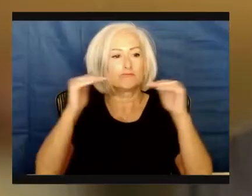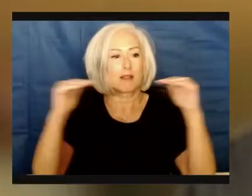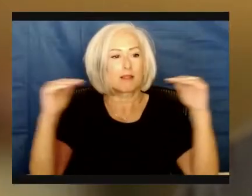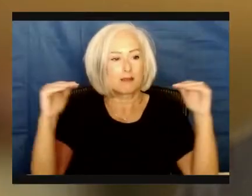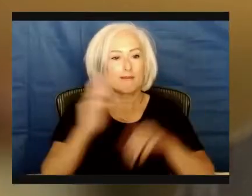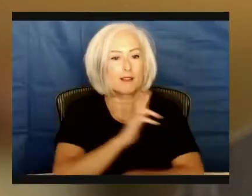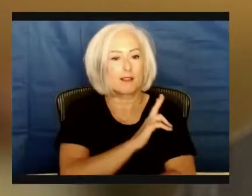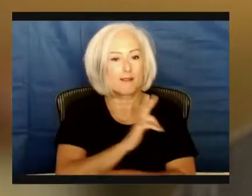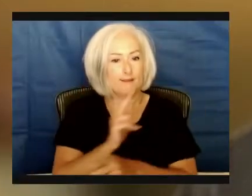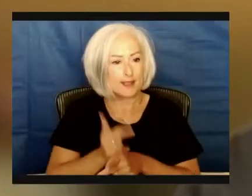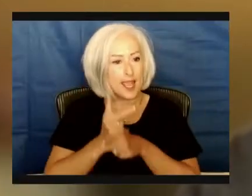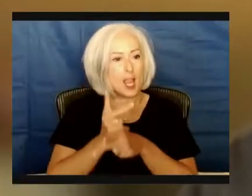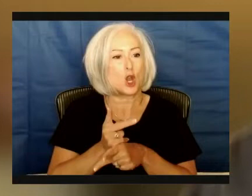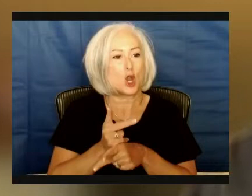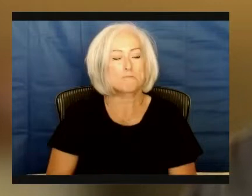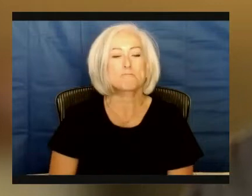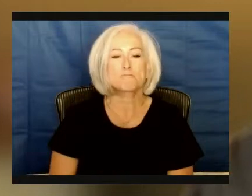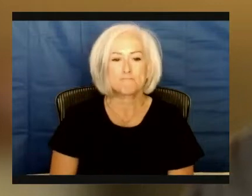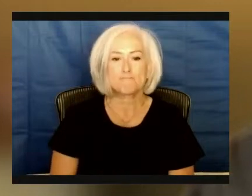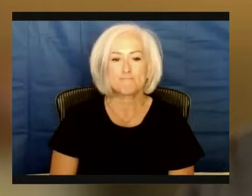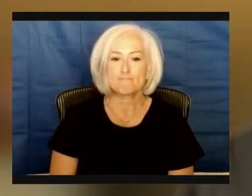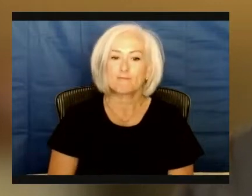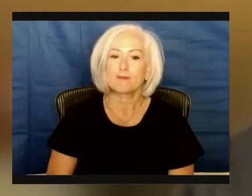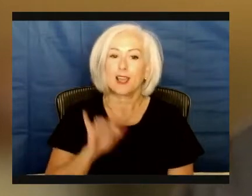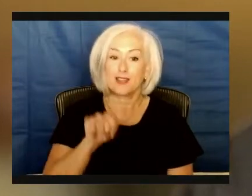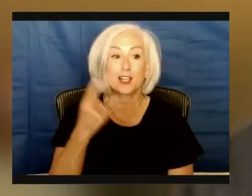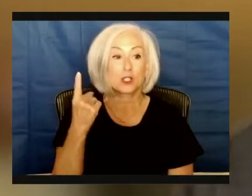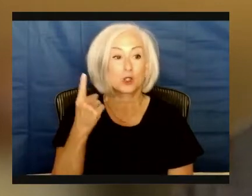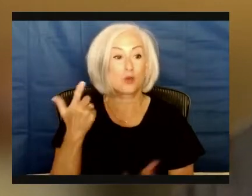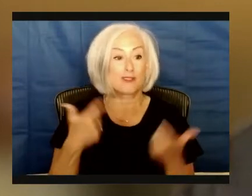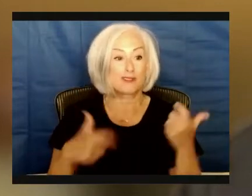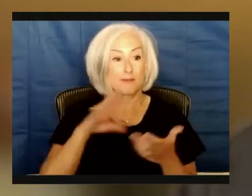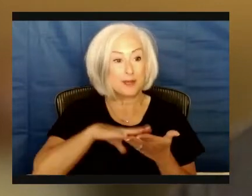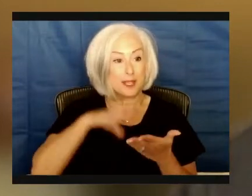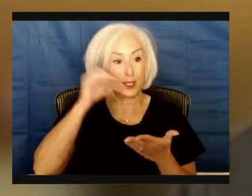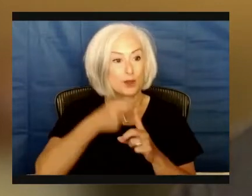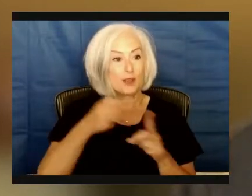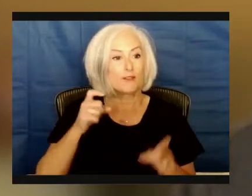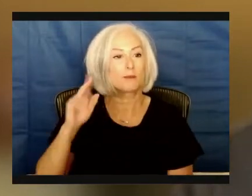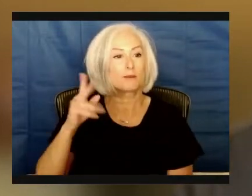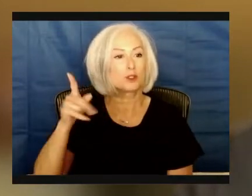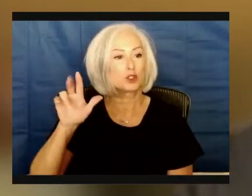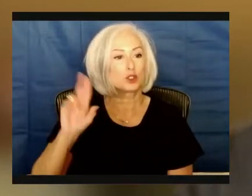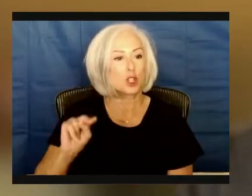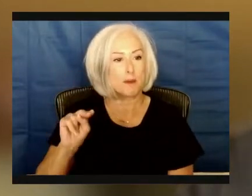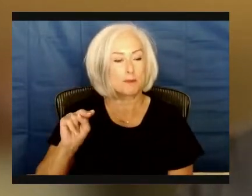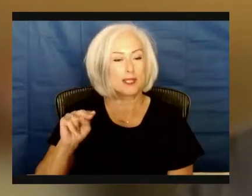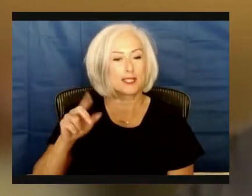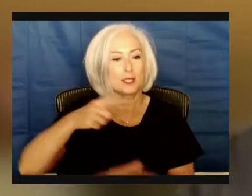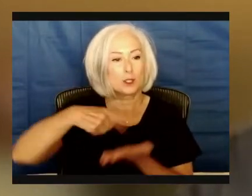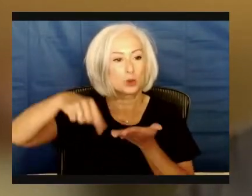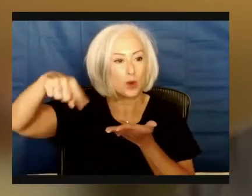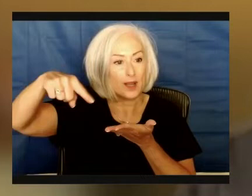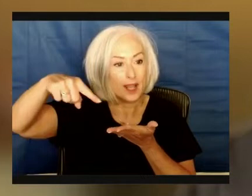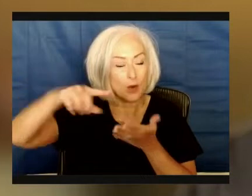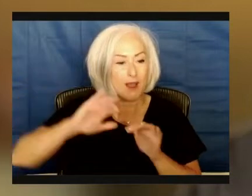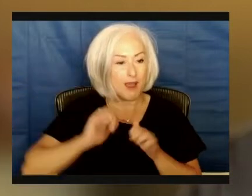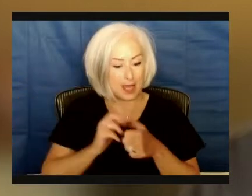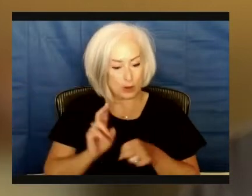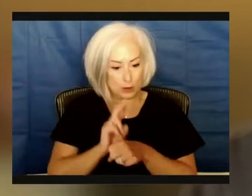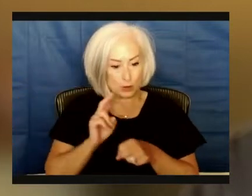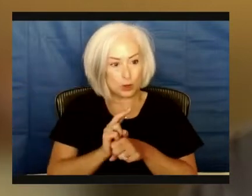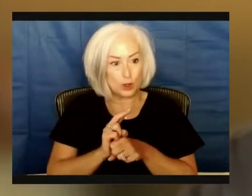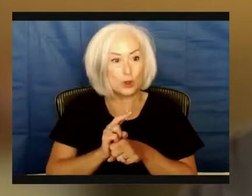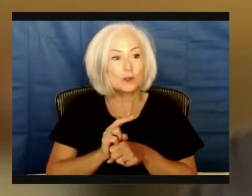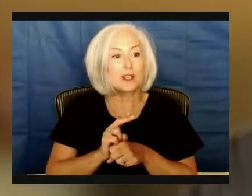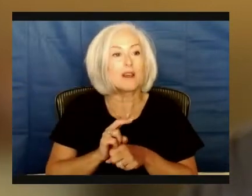have, especially this is one of the big learnings that we got out of the Joplin tornado, was how to better use the air ambulance resources.